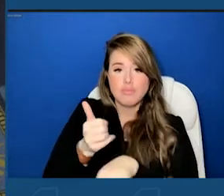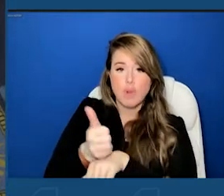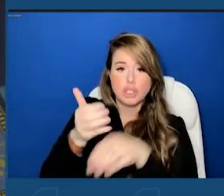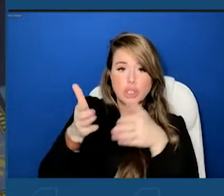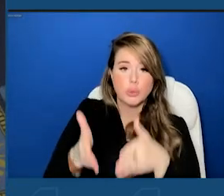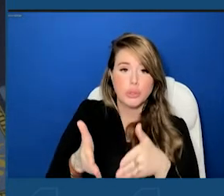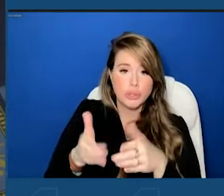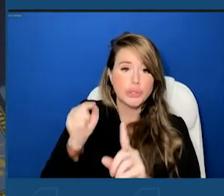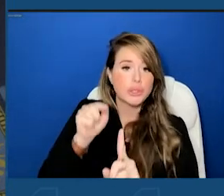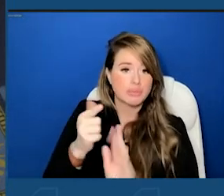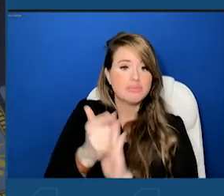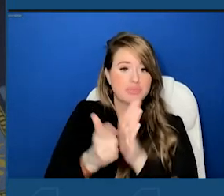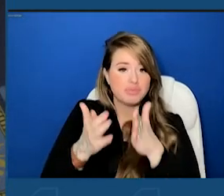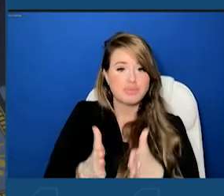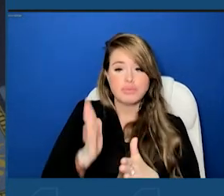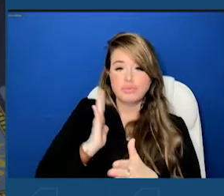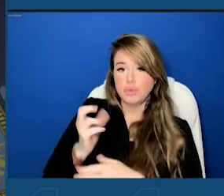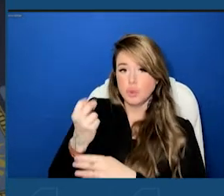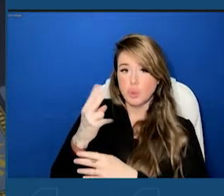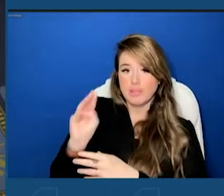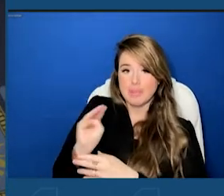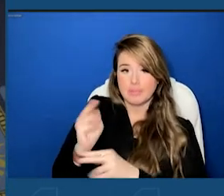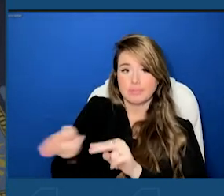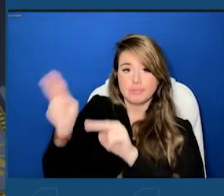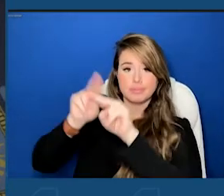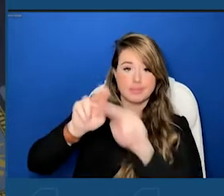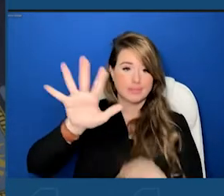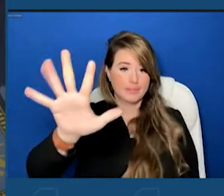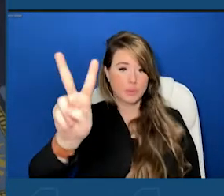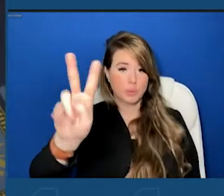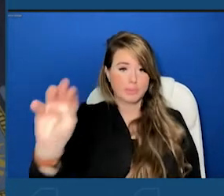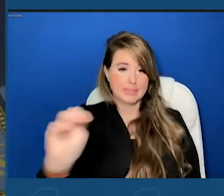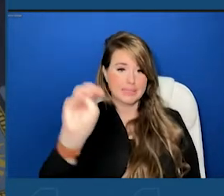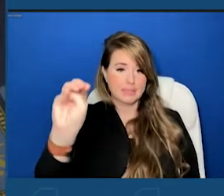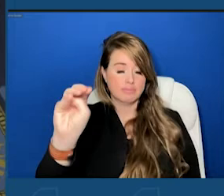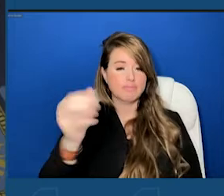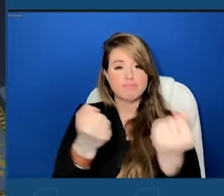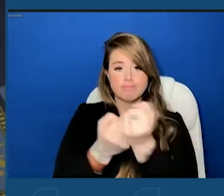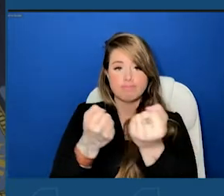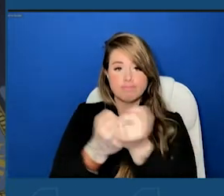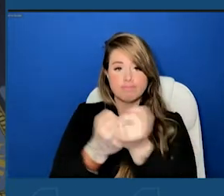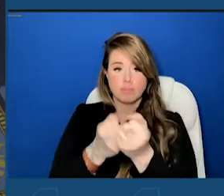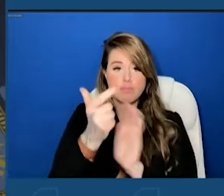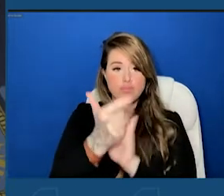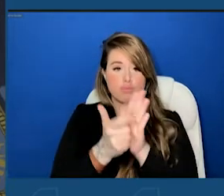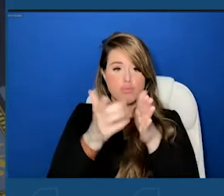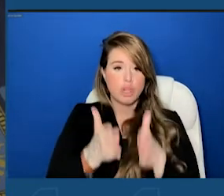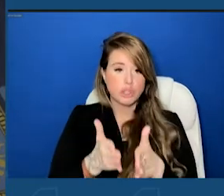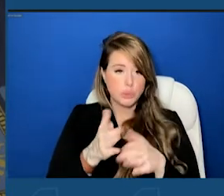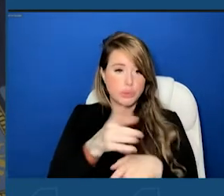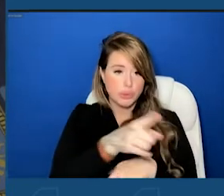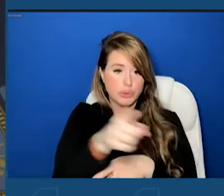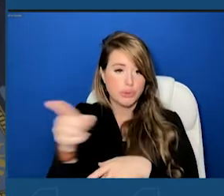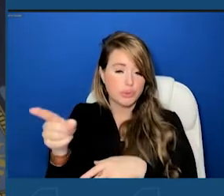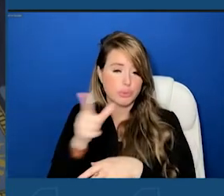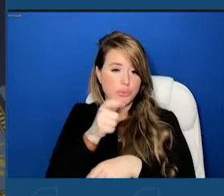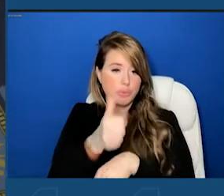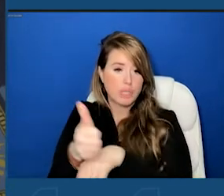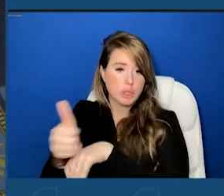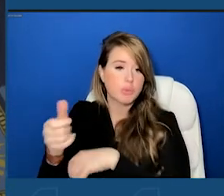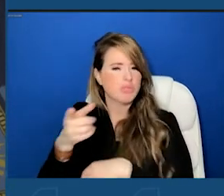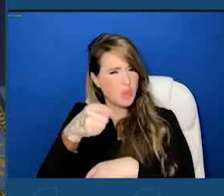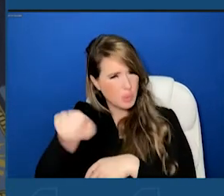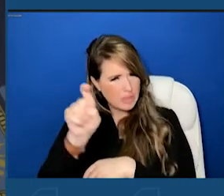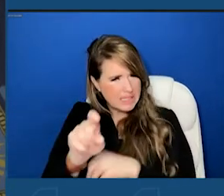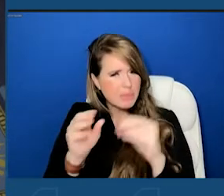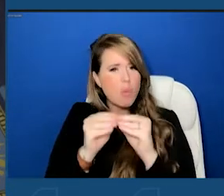from $12 million, we're going to go to $52 million to help our prosecutors across the state. You need more help. You need to do it.